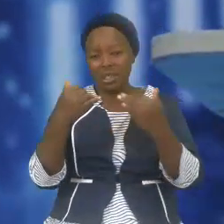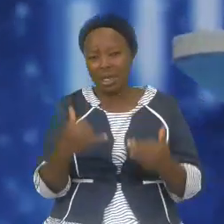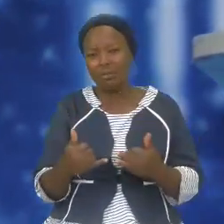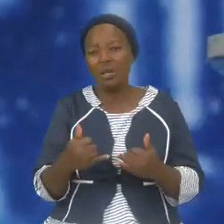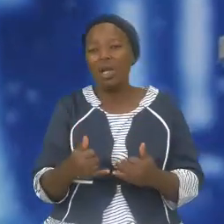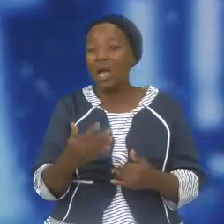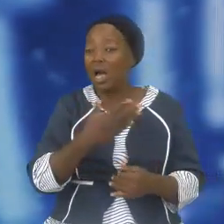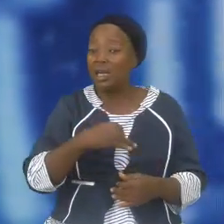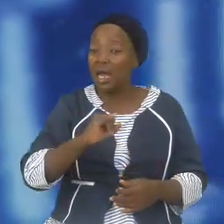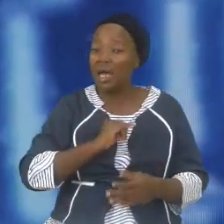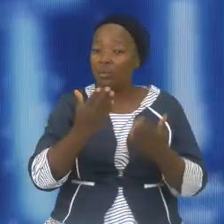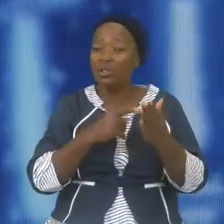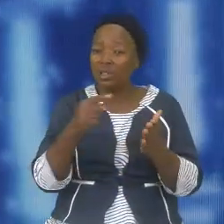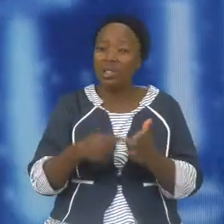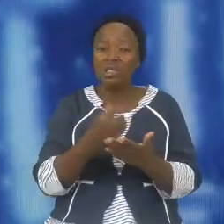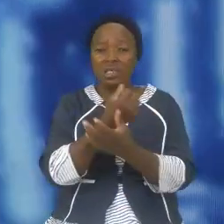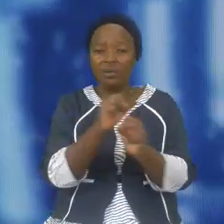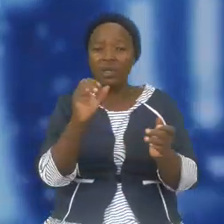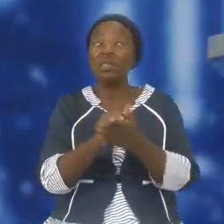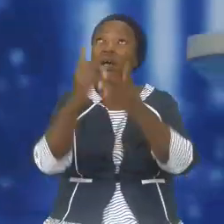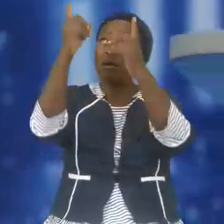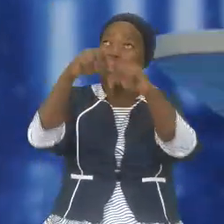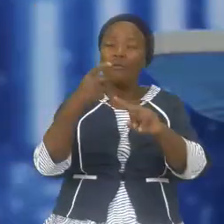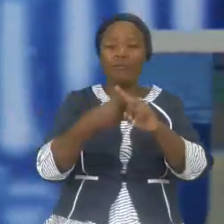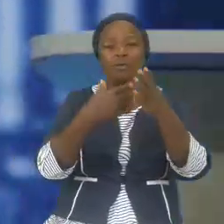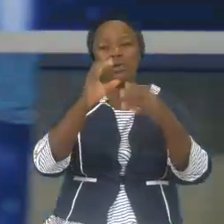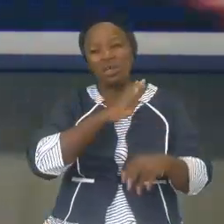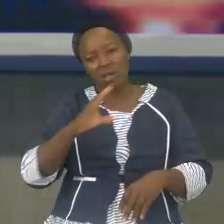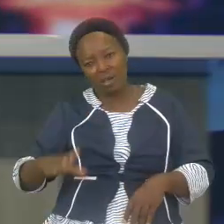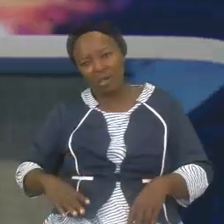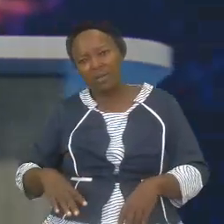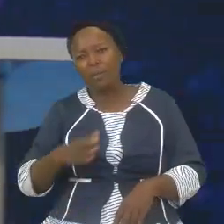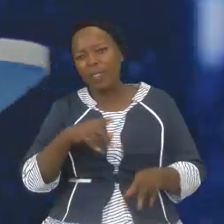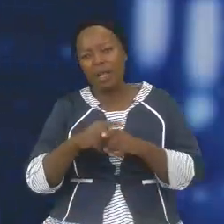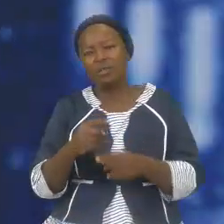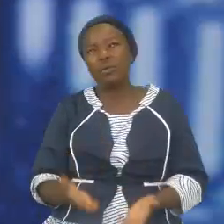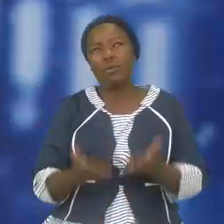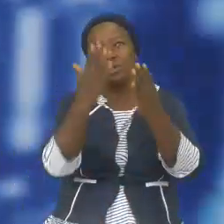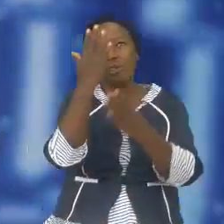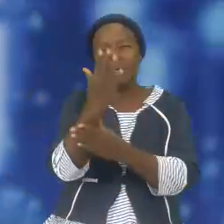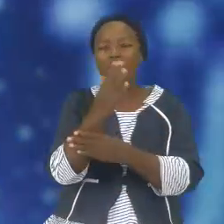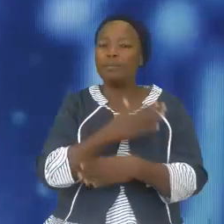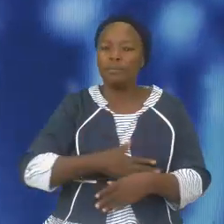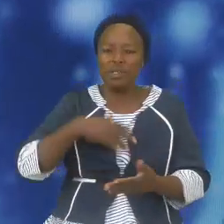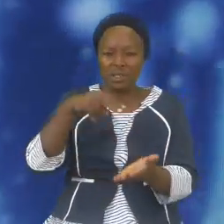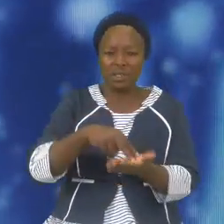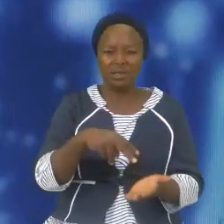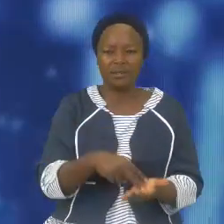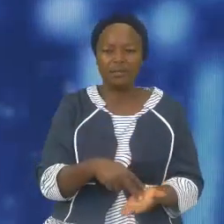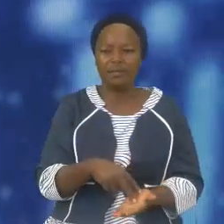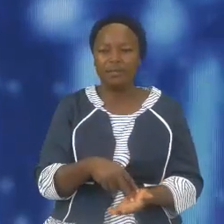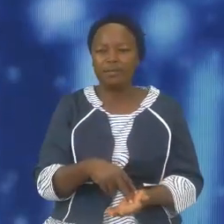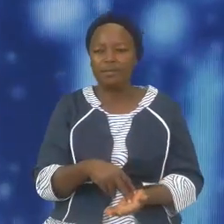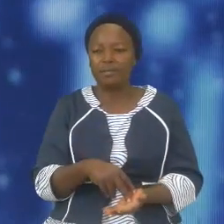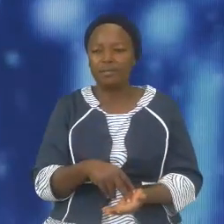want this salvation that comes from Christ. As you are raising up your hand, please stand up.